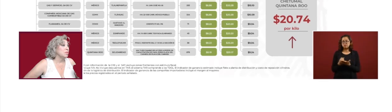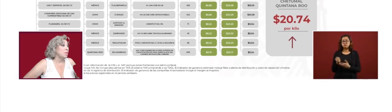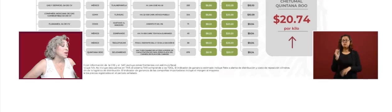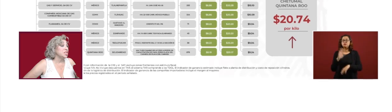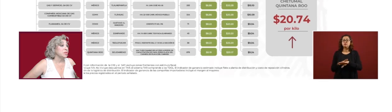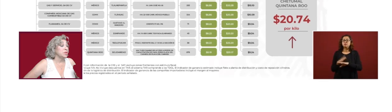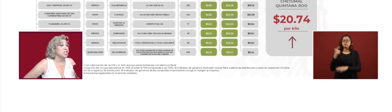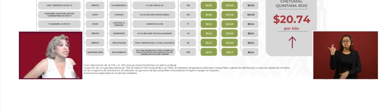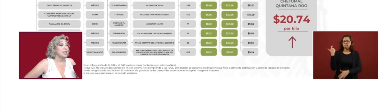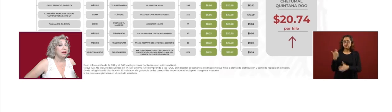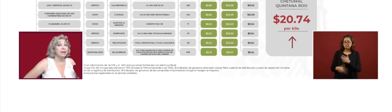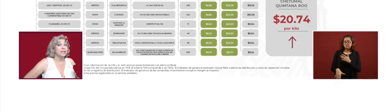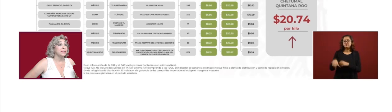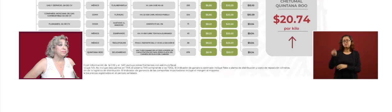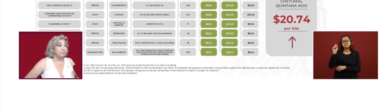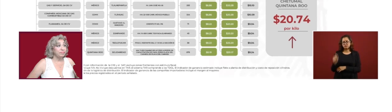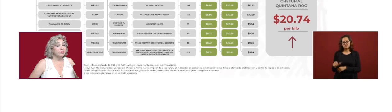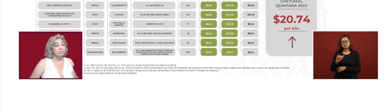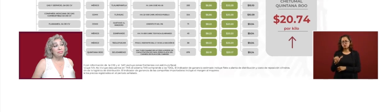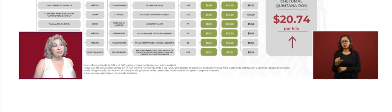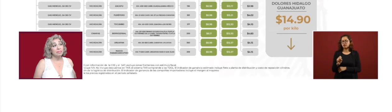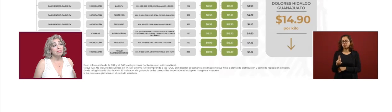peso margin, which is a lot.